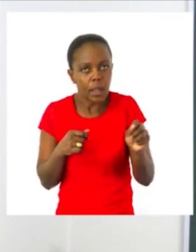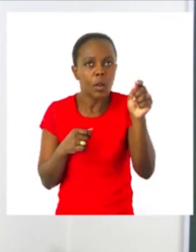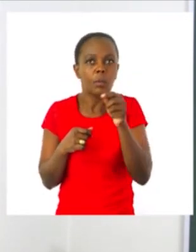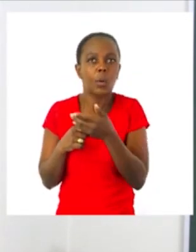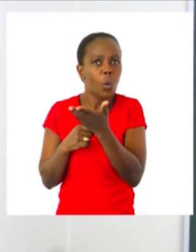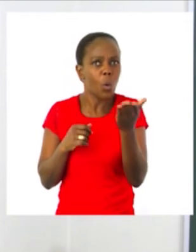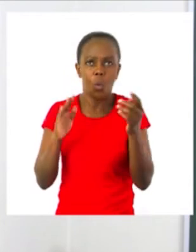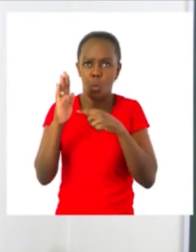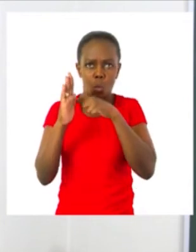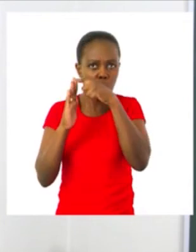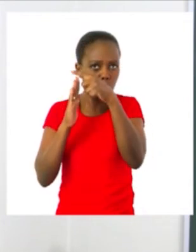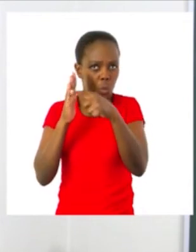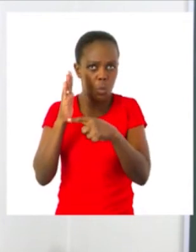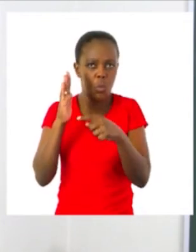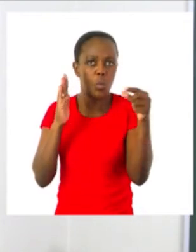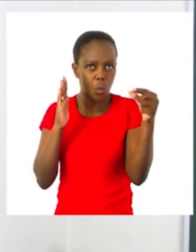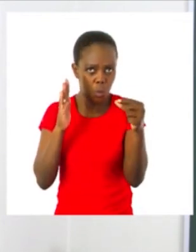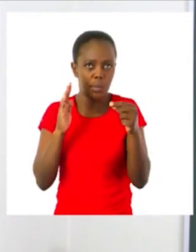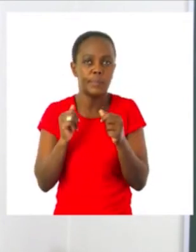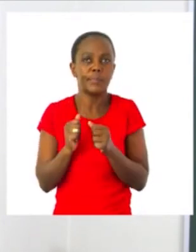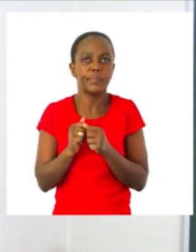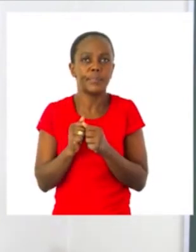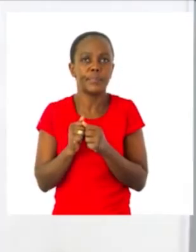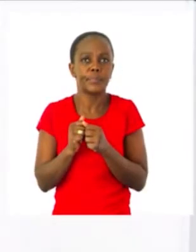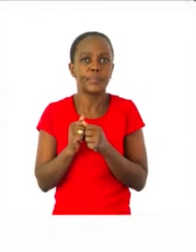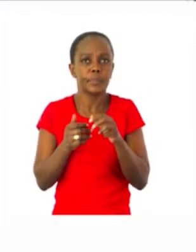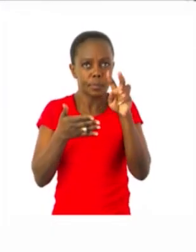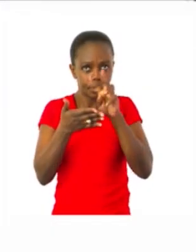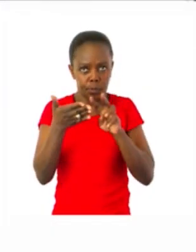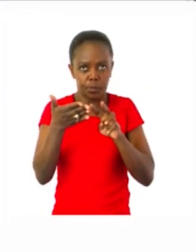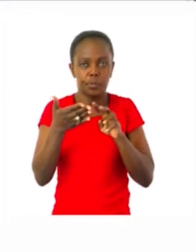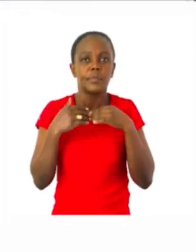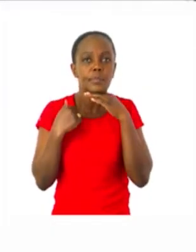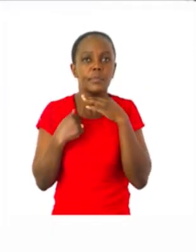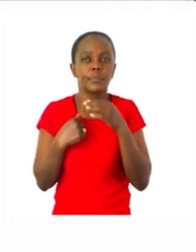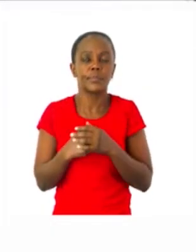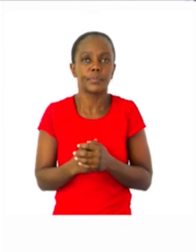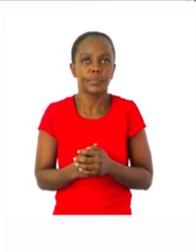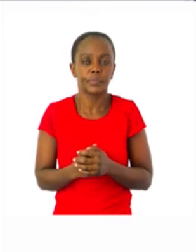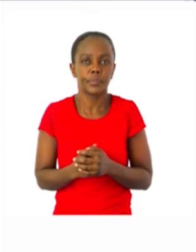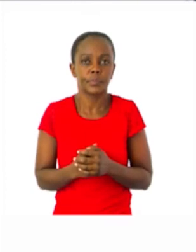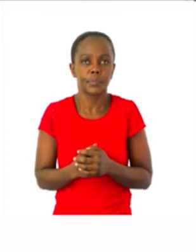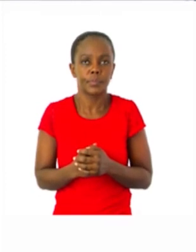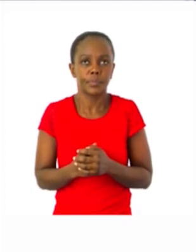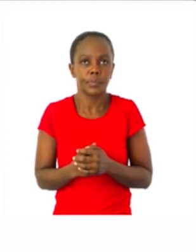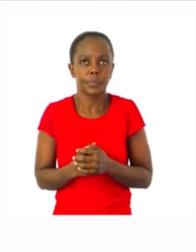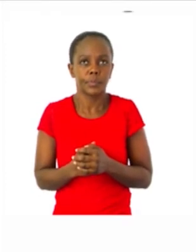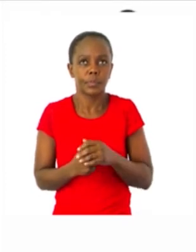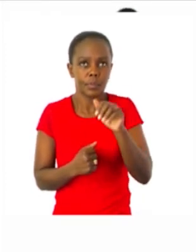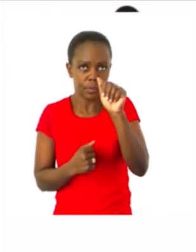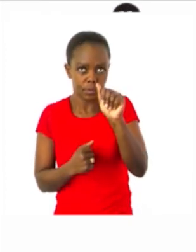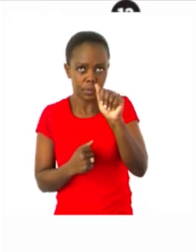circle all the vowel words. I will read for you the story. The letters